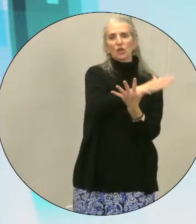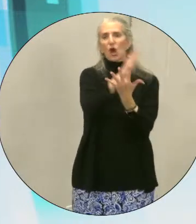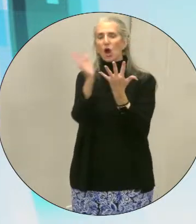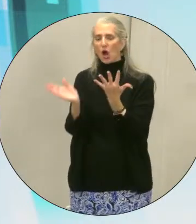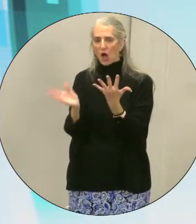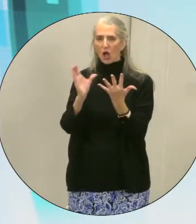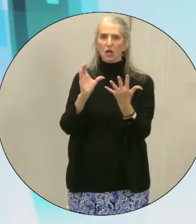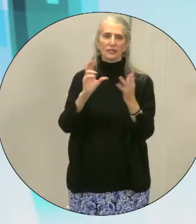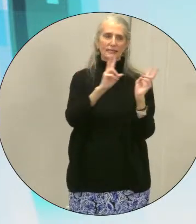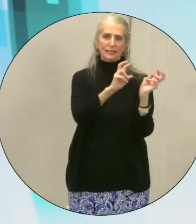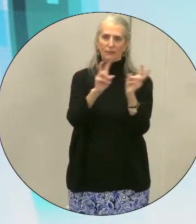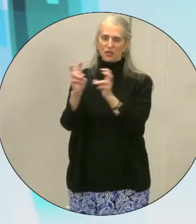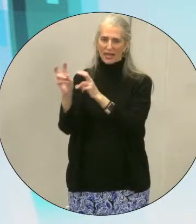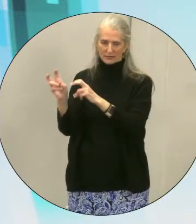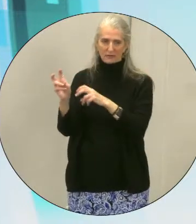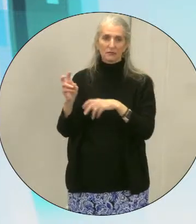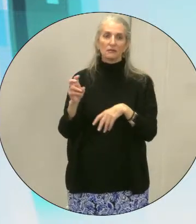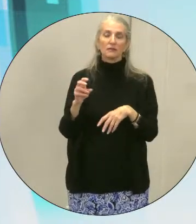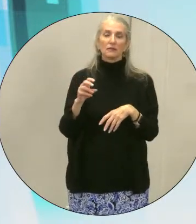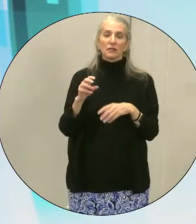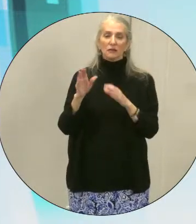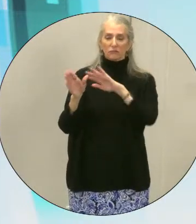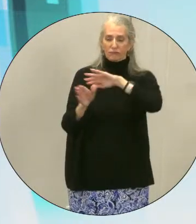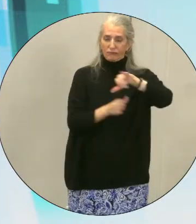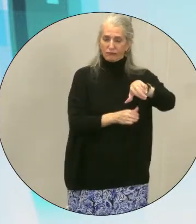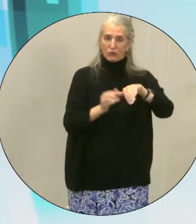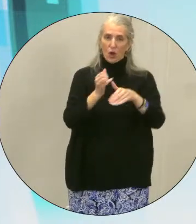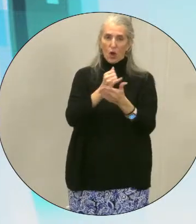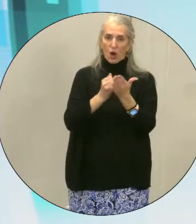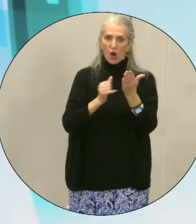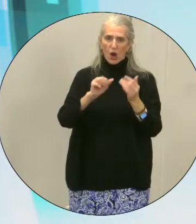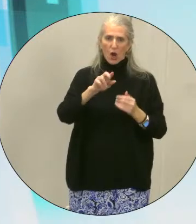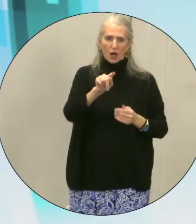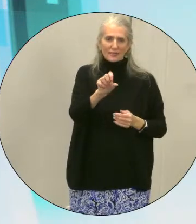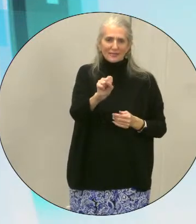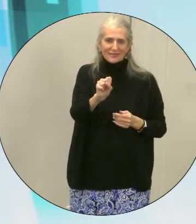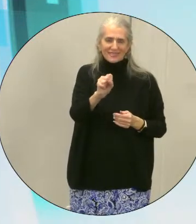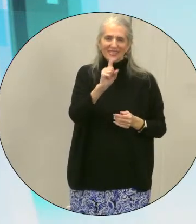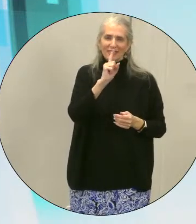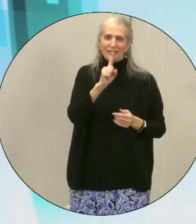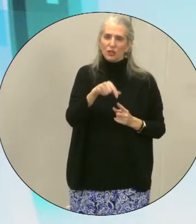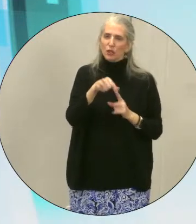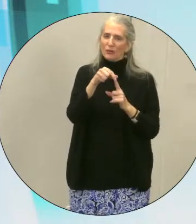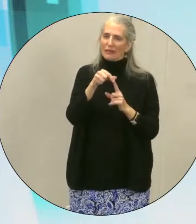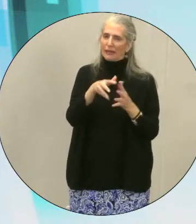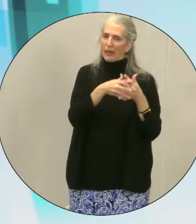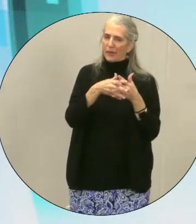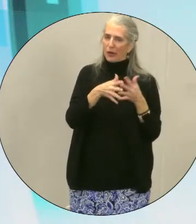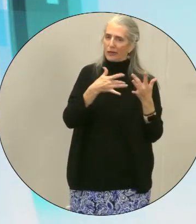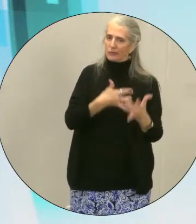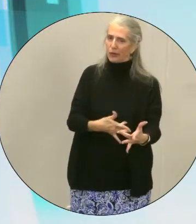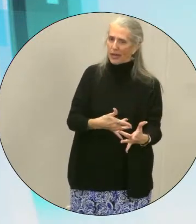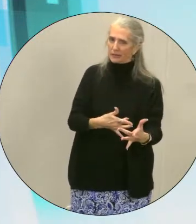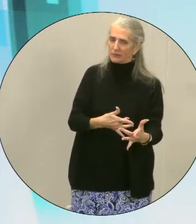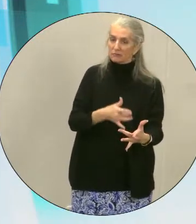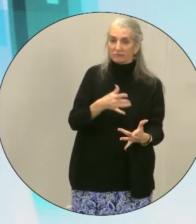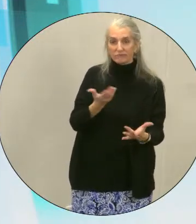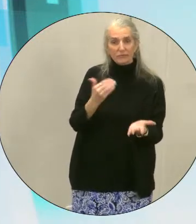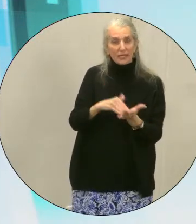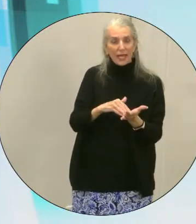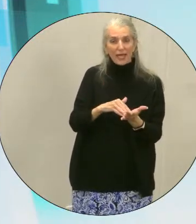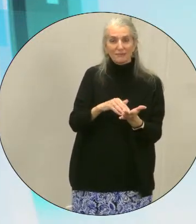the integrity of our children's arts education on the chopping block is a uniquely American practice. But then again, the United States is